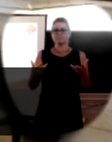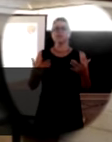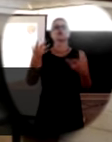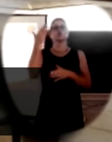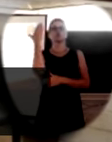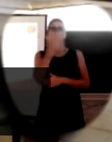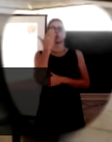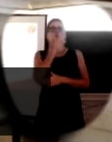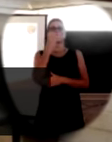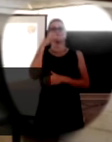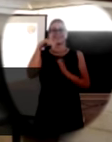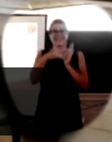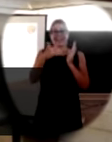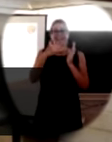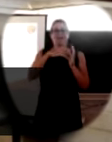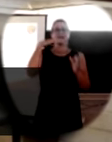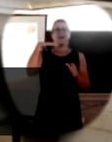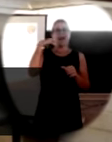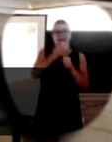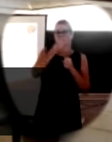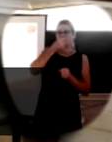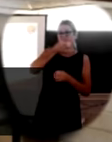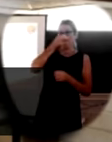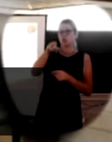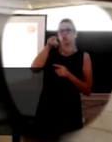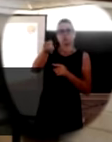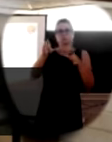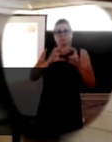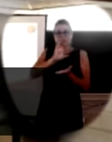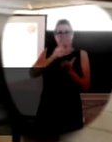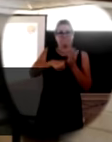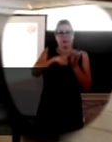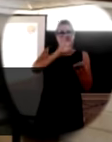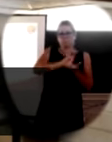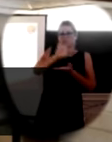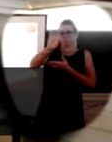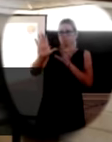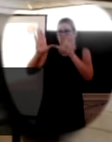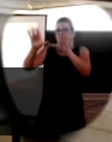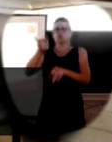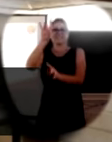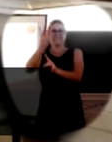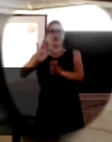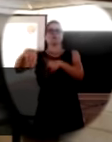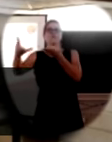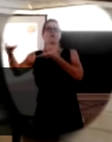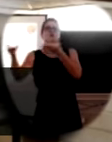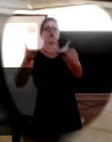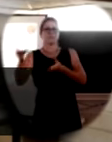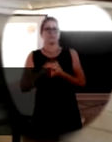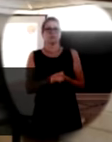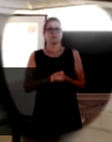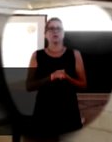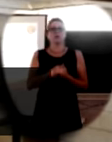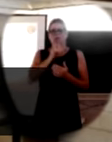that schools are being asked to be independent and autonomous in the way that they actually provide a service. So by providing them